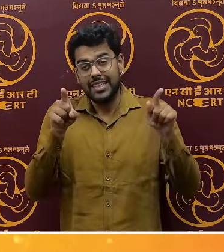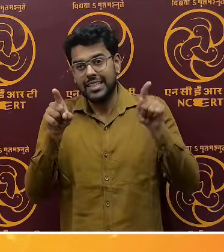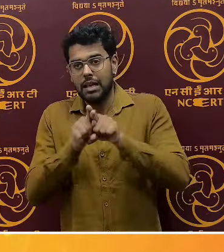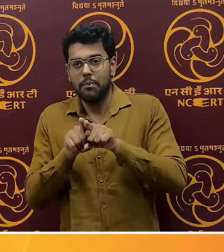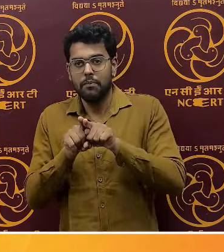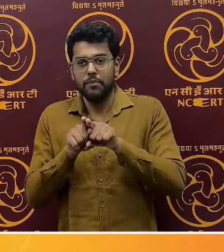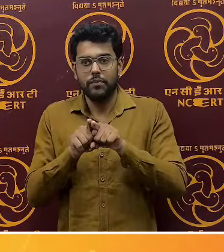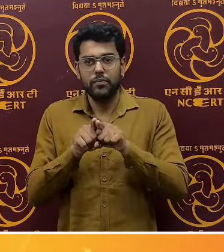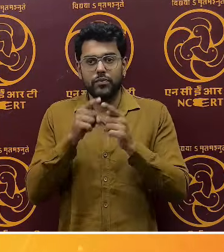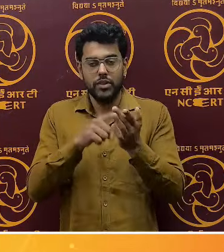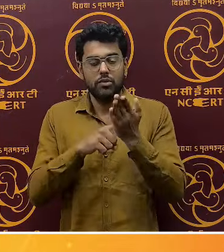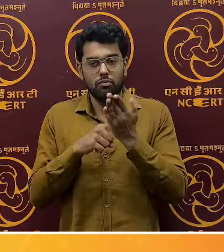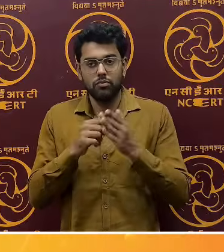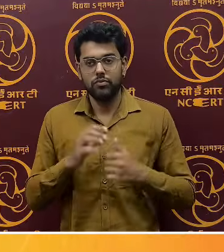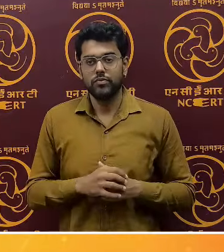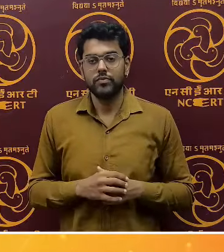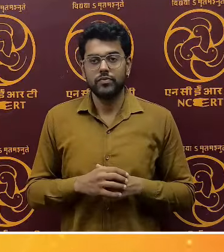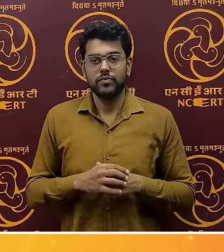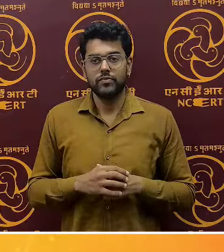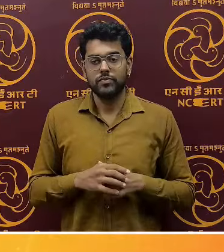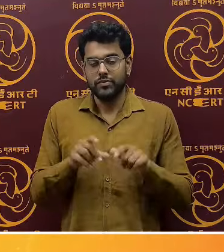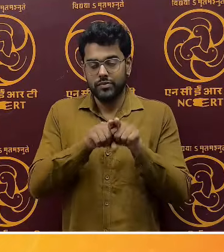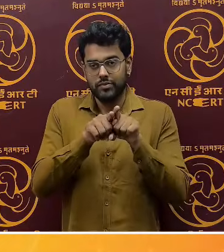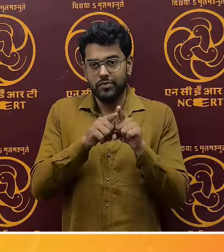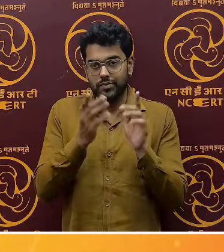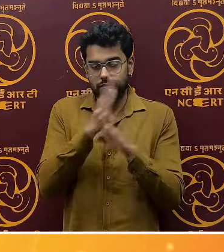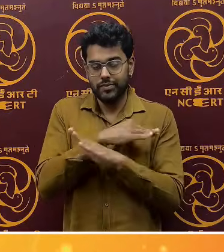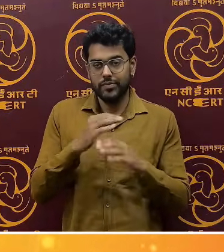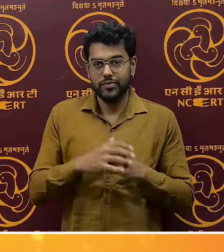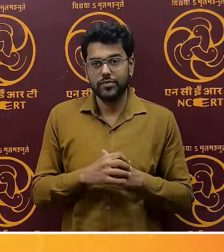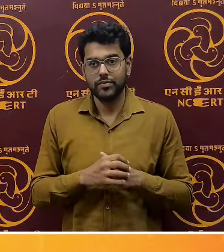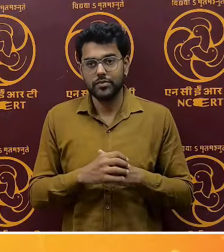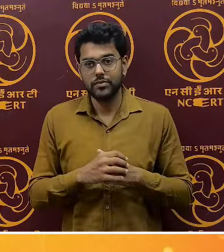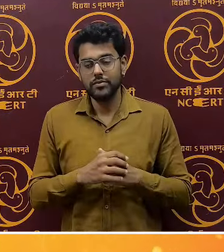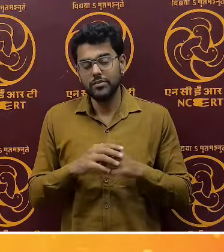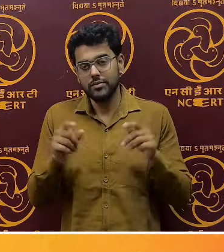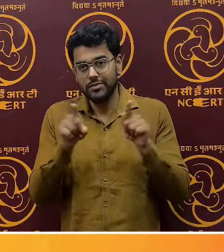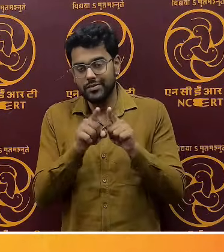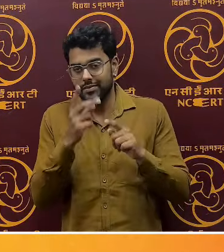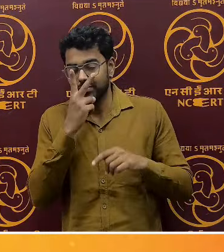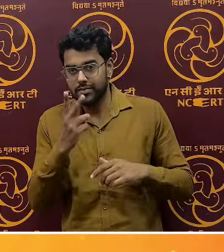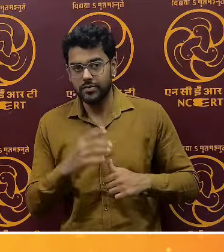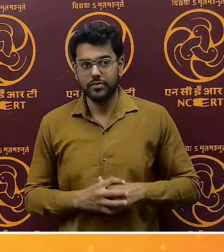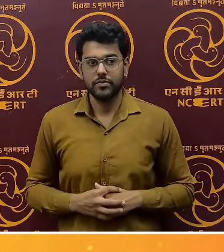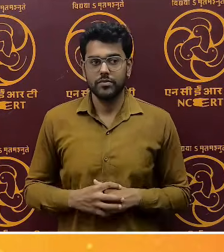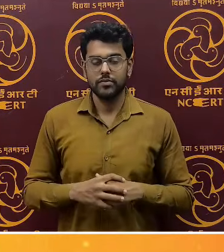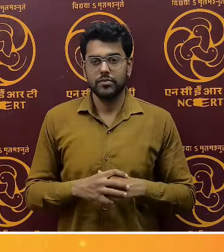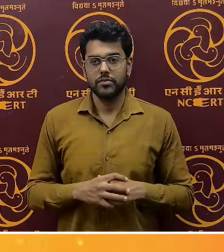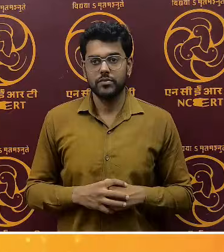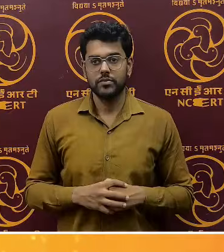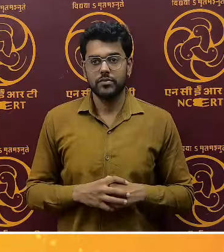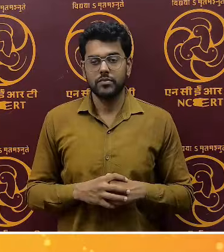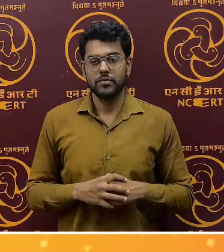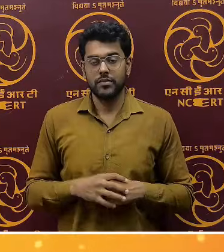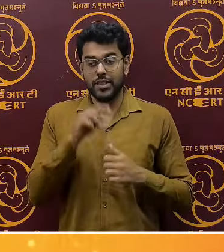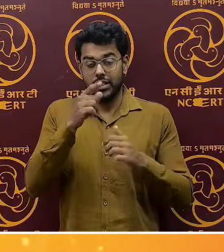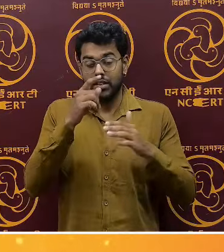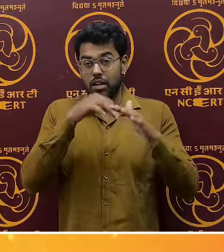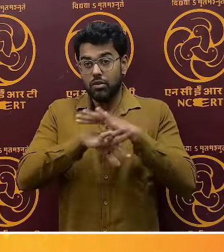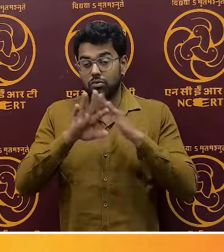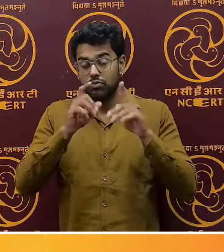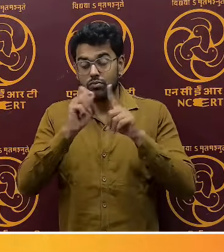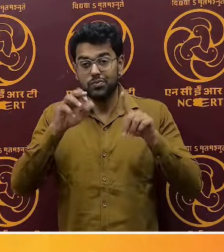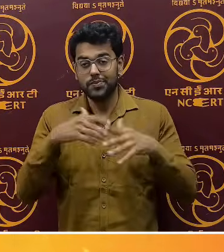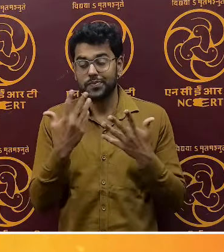of this polynomial, like as we have seen here. Same is the case with these polynomials. So for that, what we